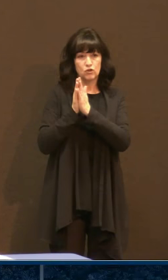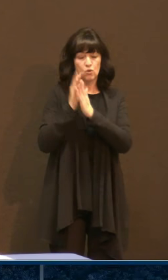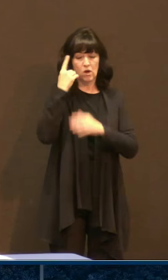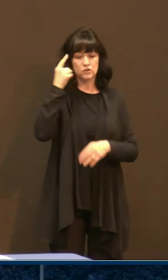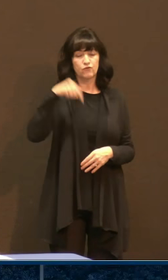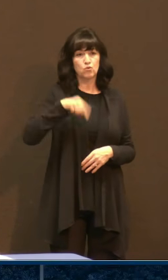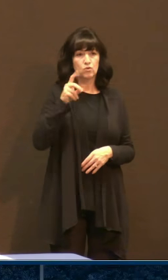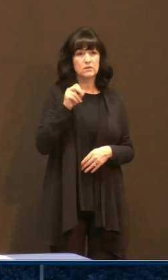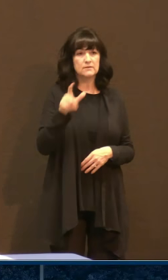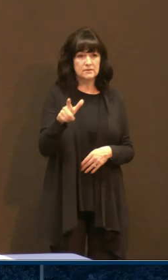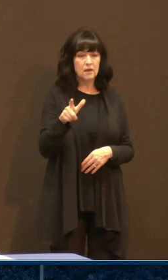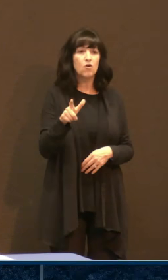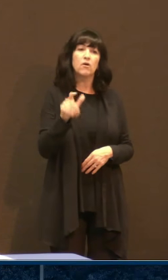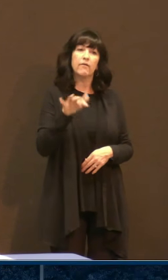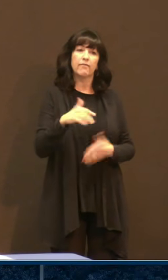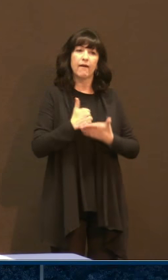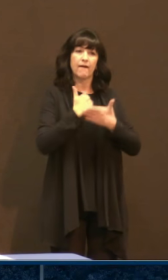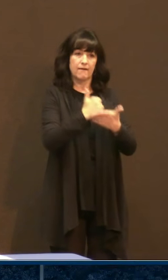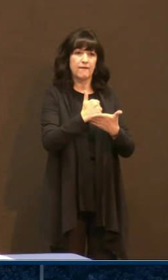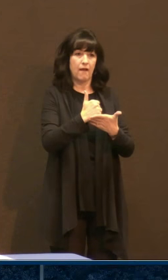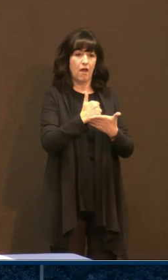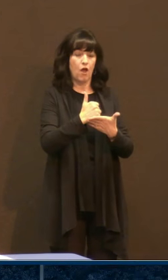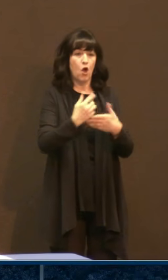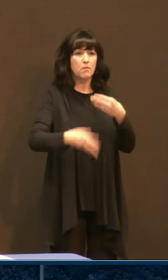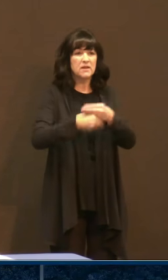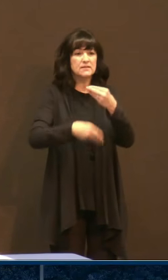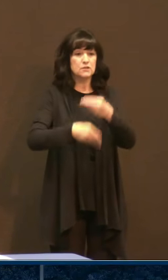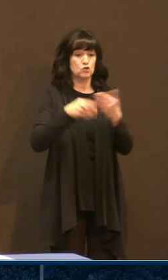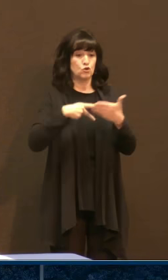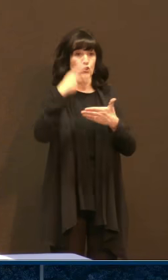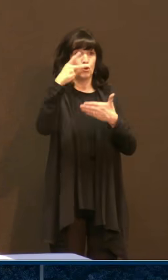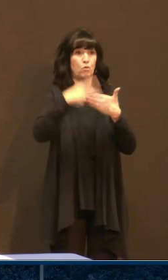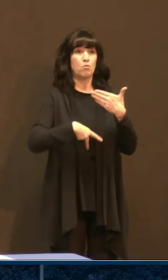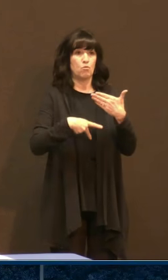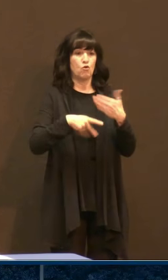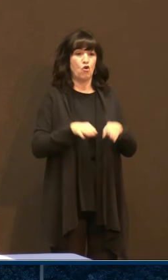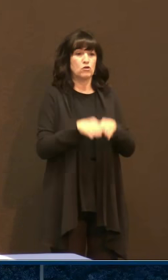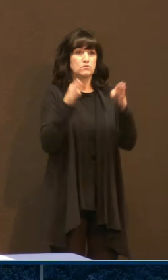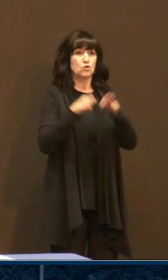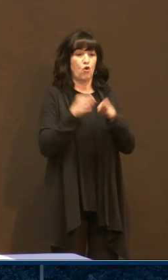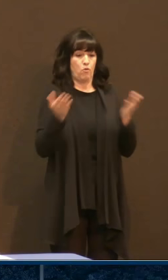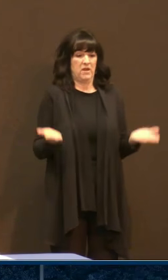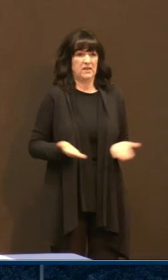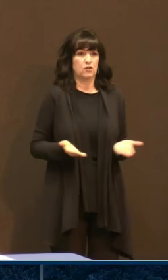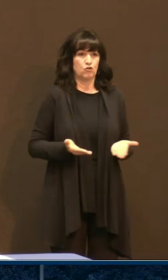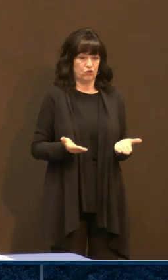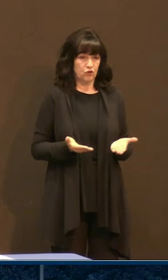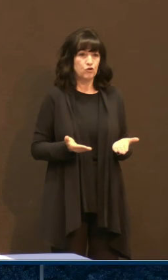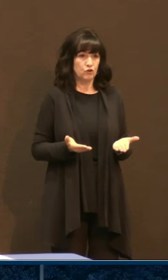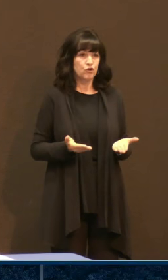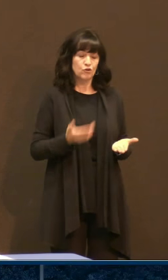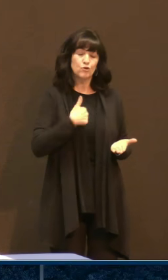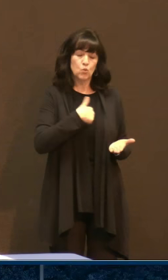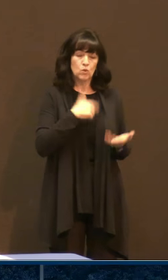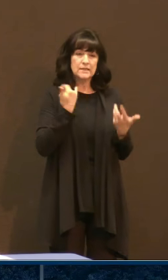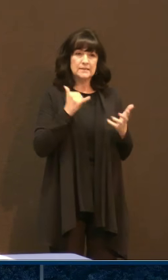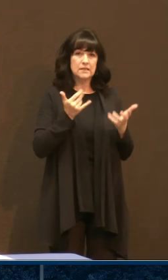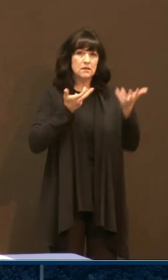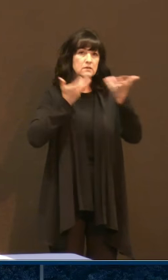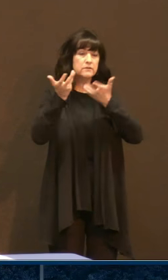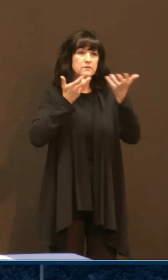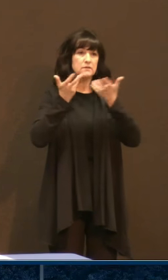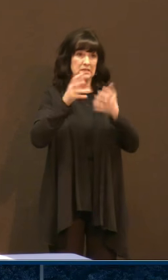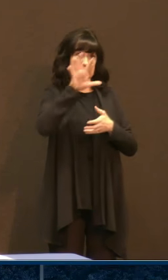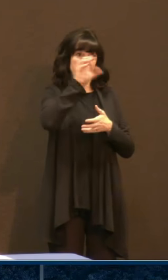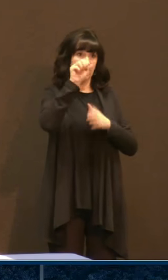bring a few additional programs to the region. We're still working that out with 50 states dealing with this. It's going to be a little bit different